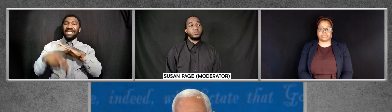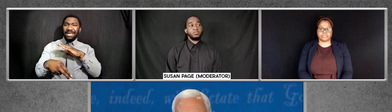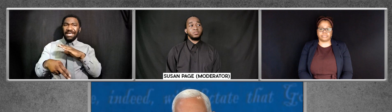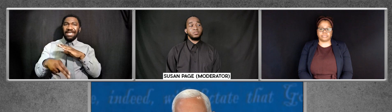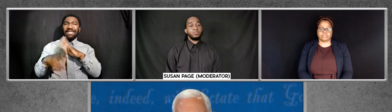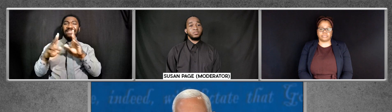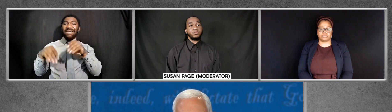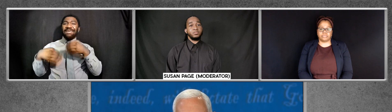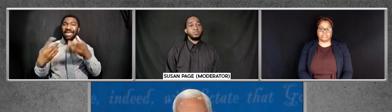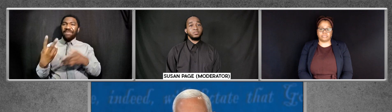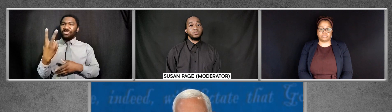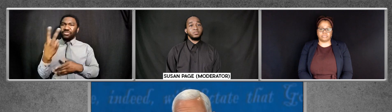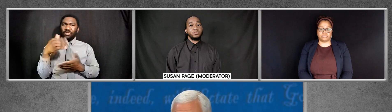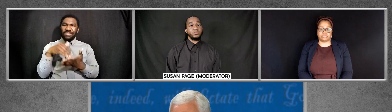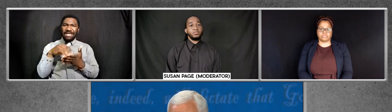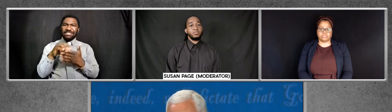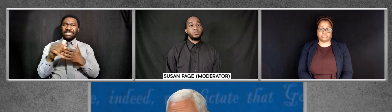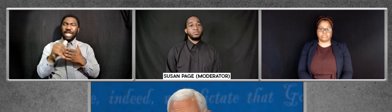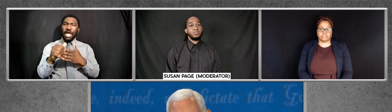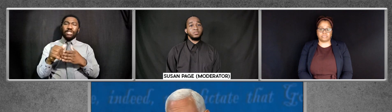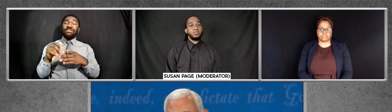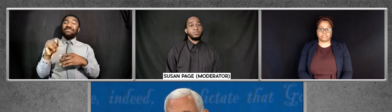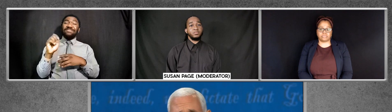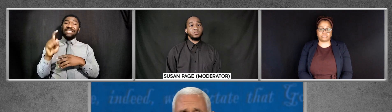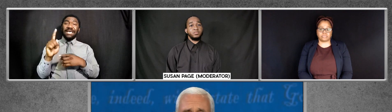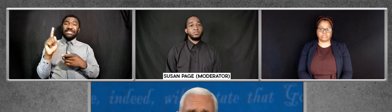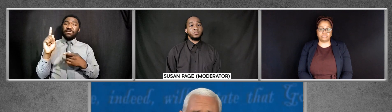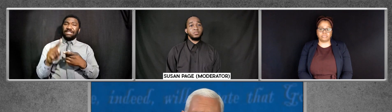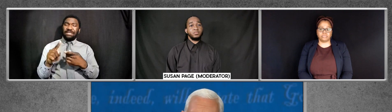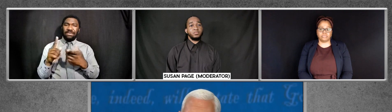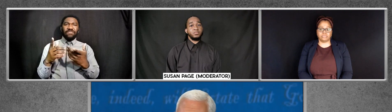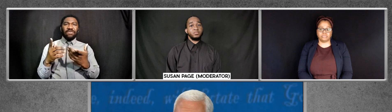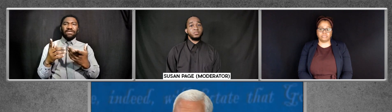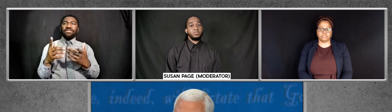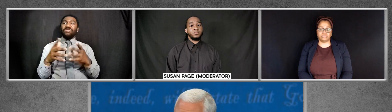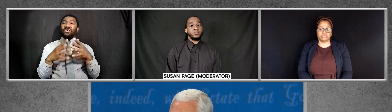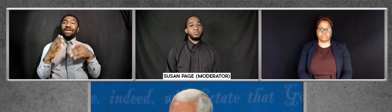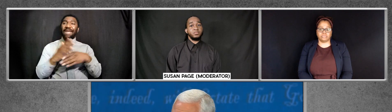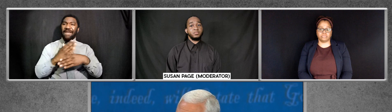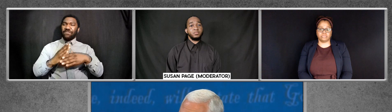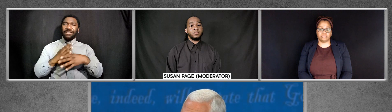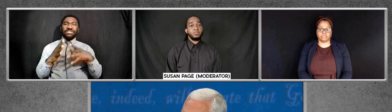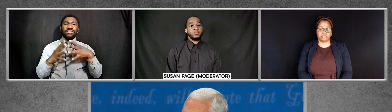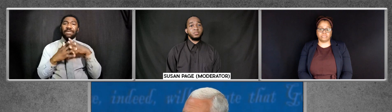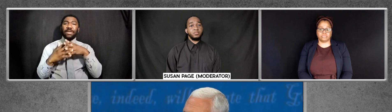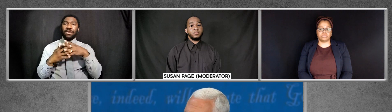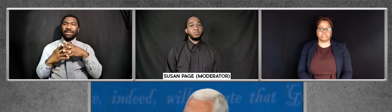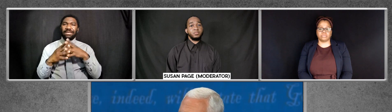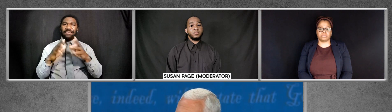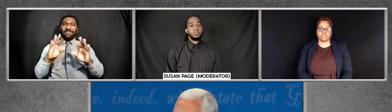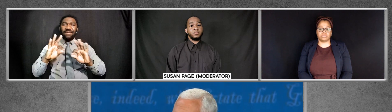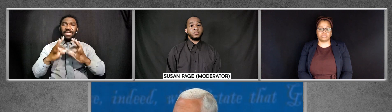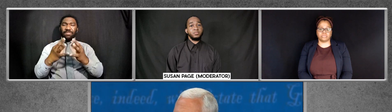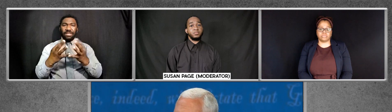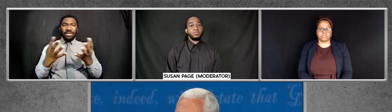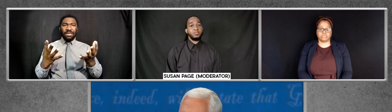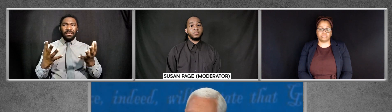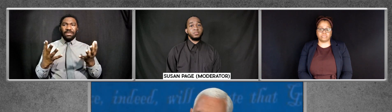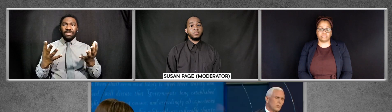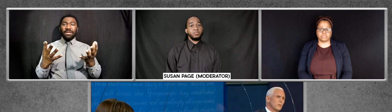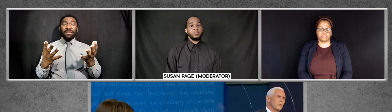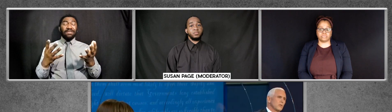of 4 across America. And with regard to banning fracking, I just recommend that people look at the record. You yourself said repeatedly that you would